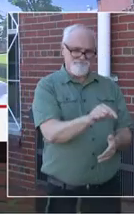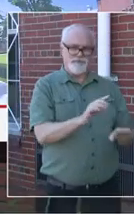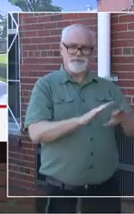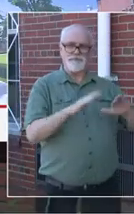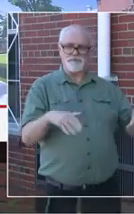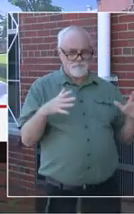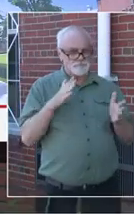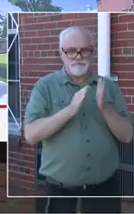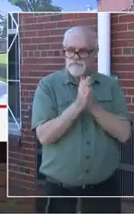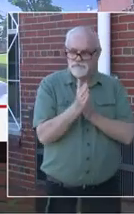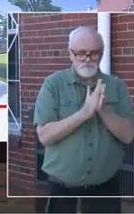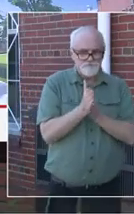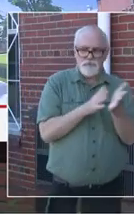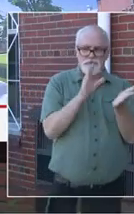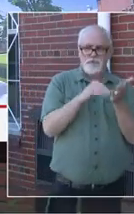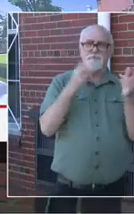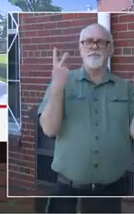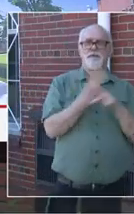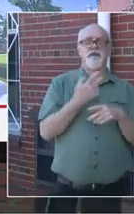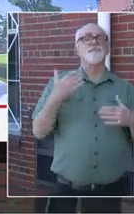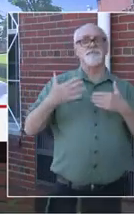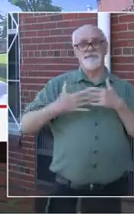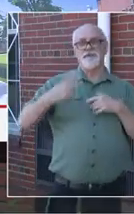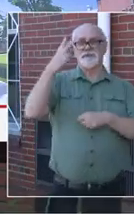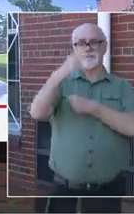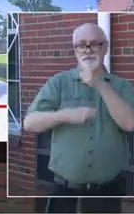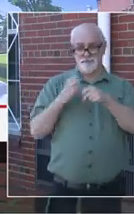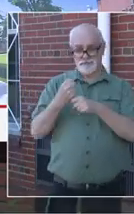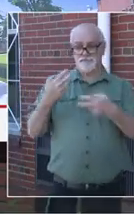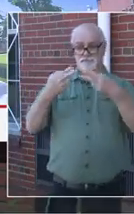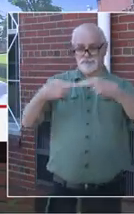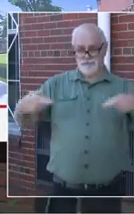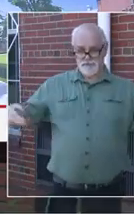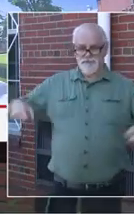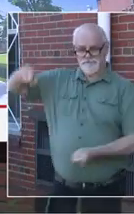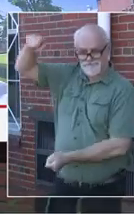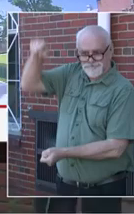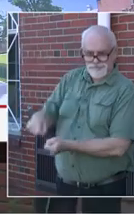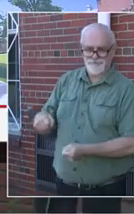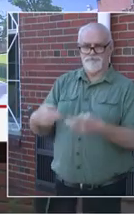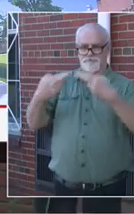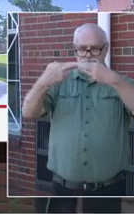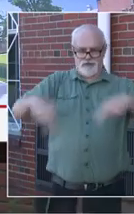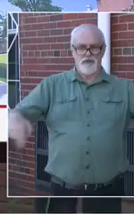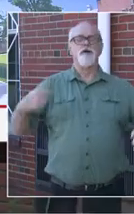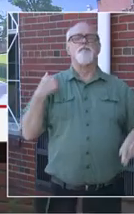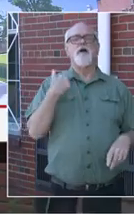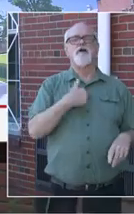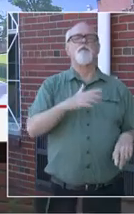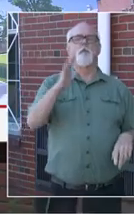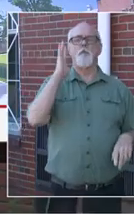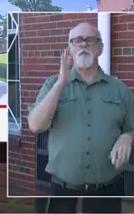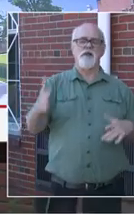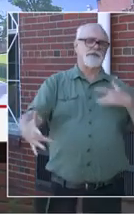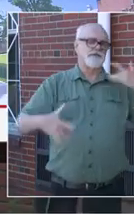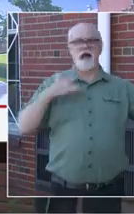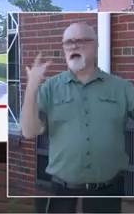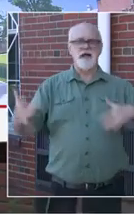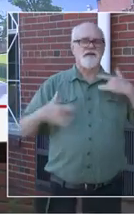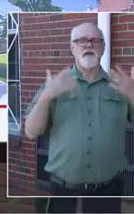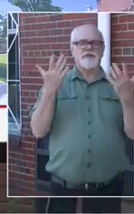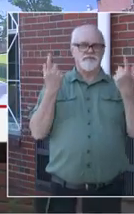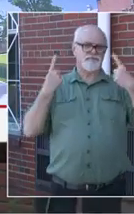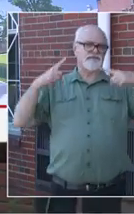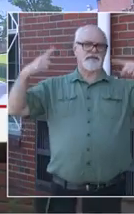2 years to cut the ribbon, and I know we'll accomplish a lot between now and then. Thank you to you all. Let's get ready